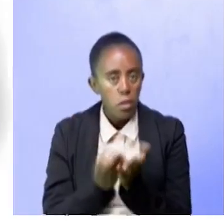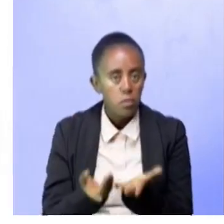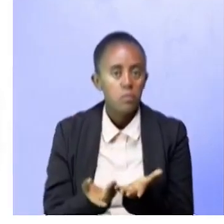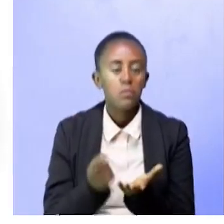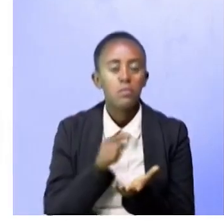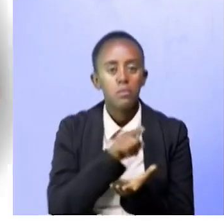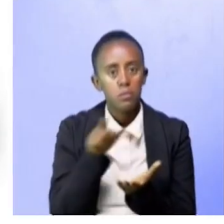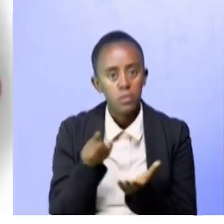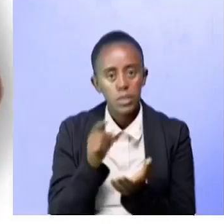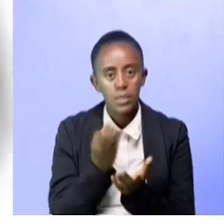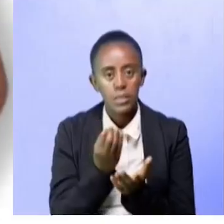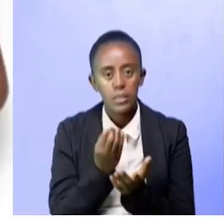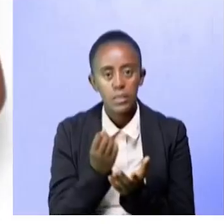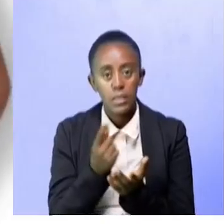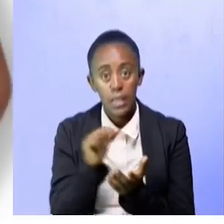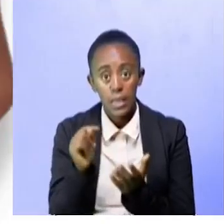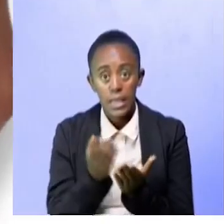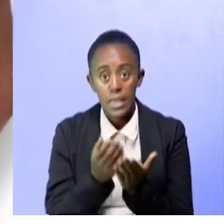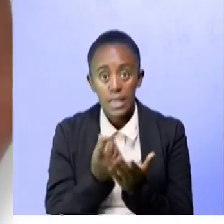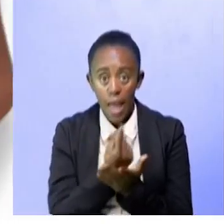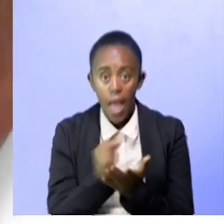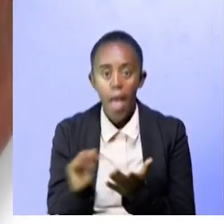in the permanent